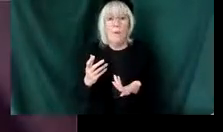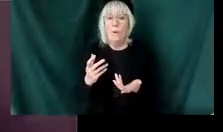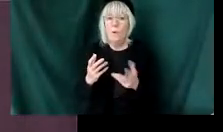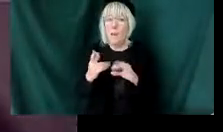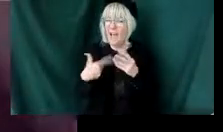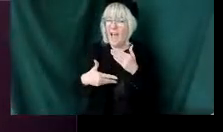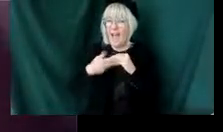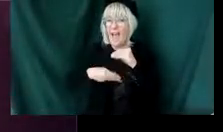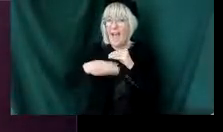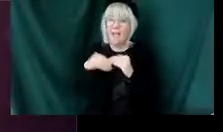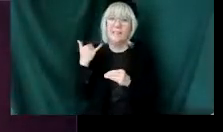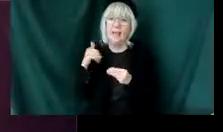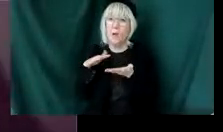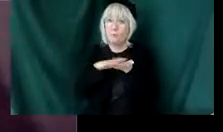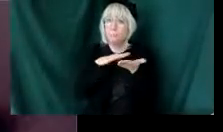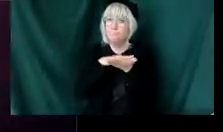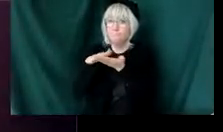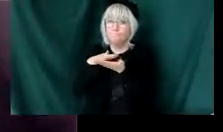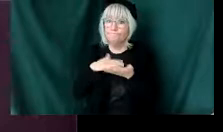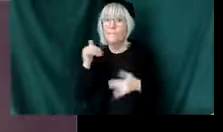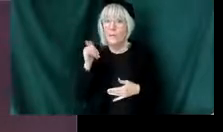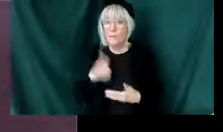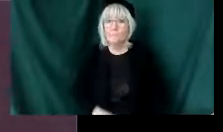good coating of yellow.